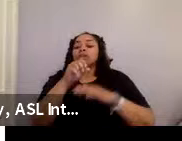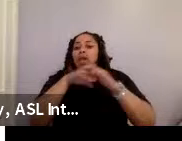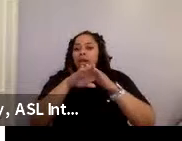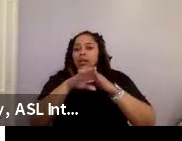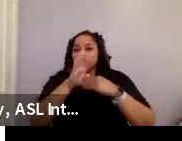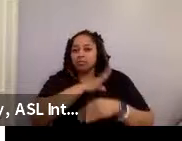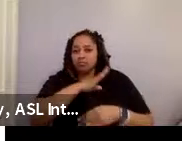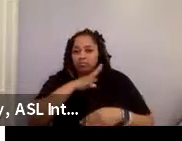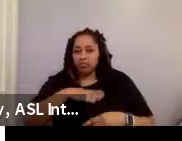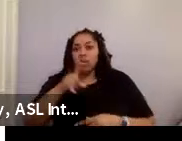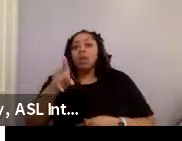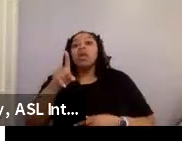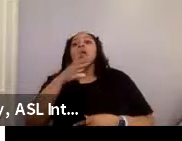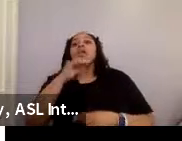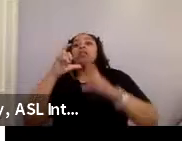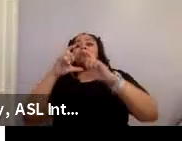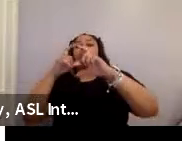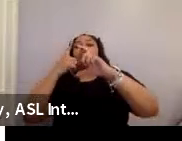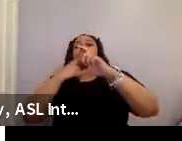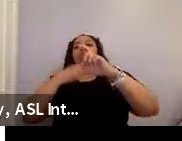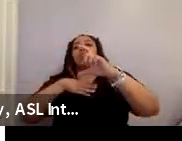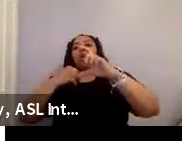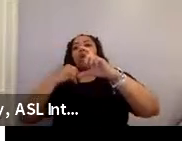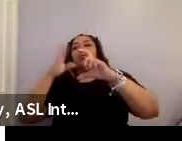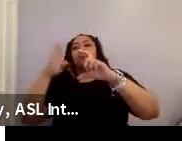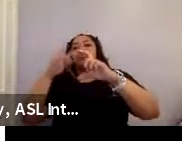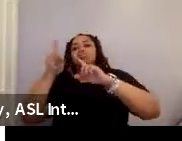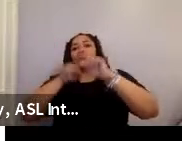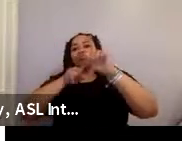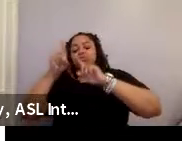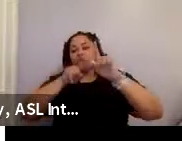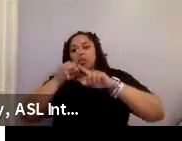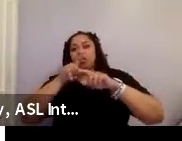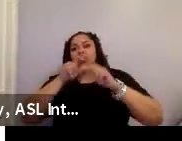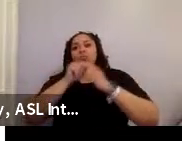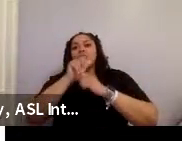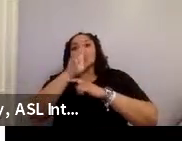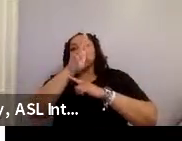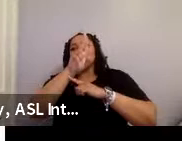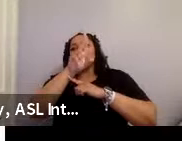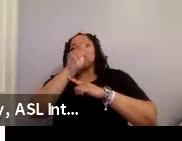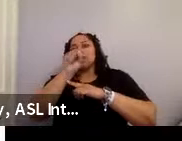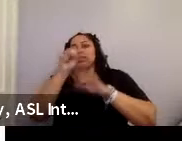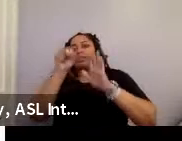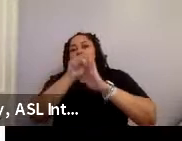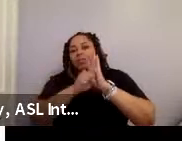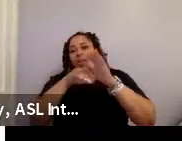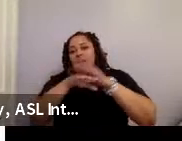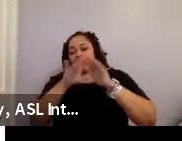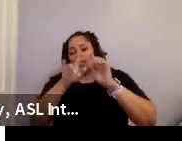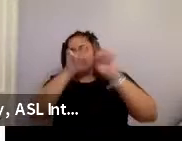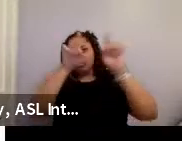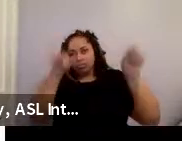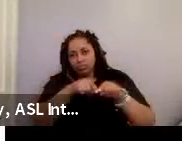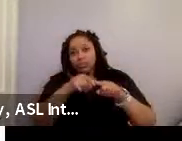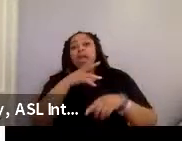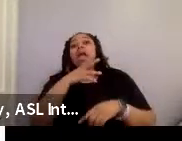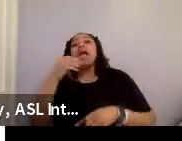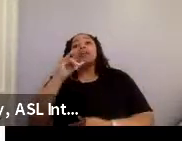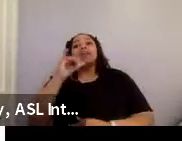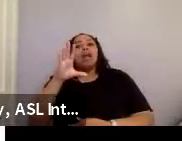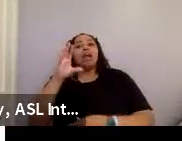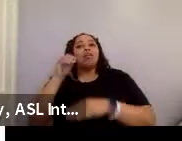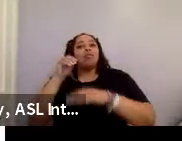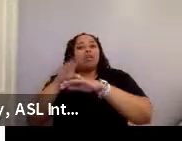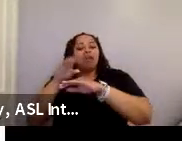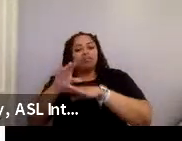red, white, and blue star surrounded by the words United States Access Board, and also the CIO Council, which is the word